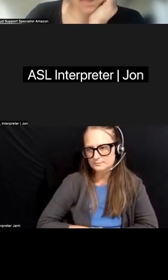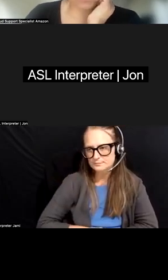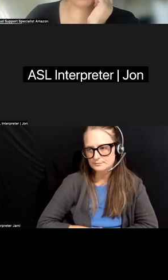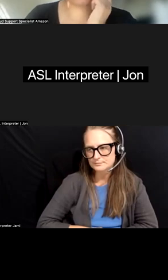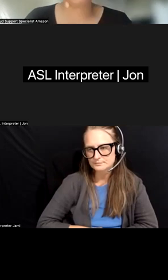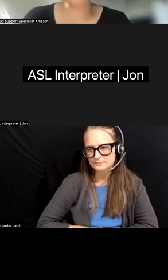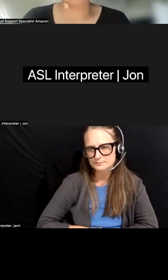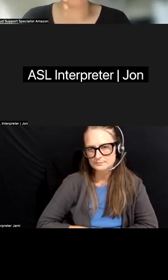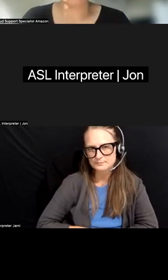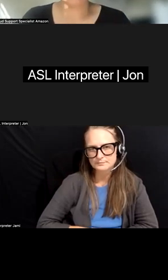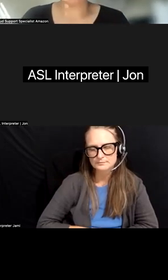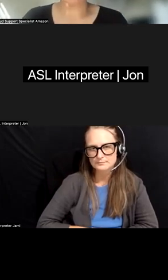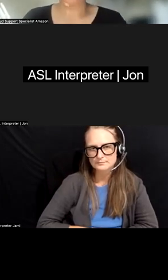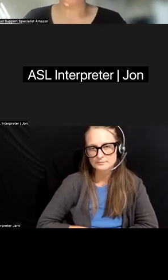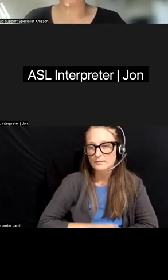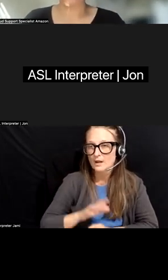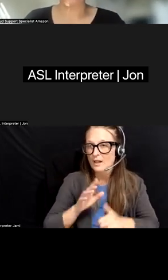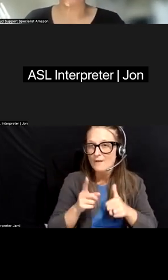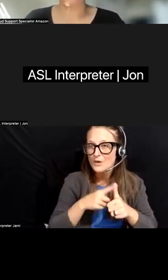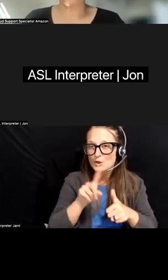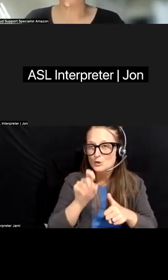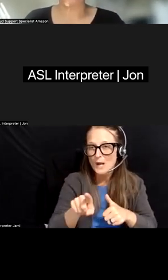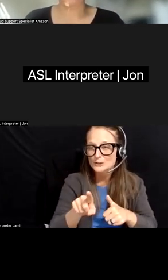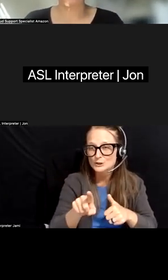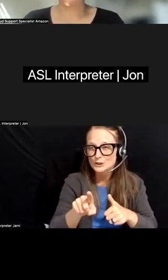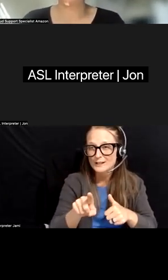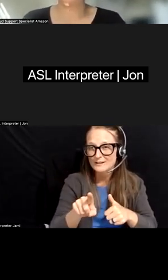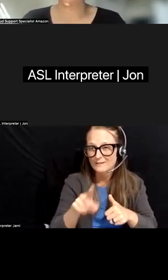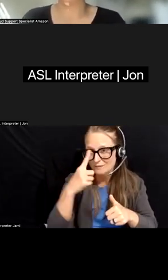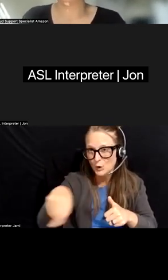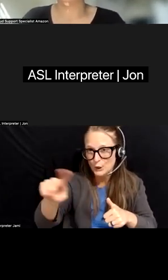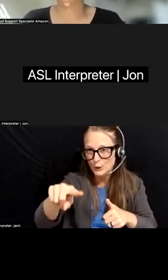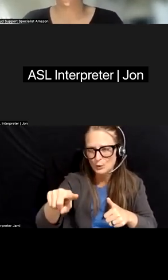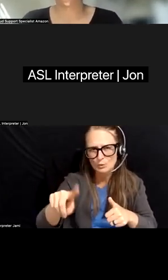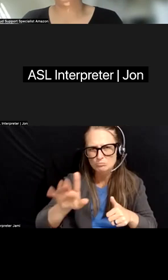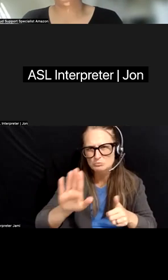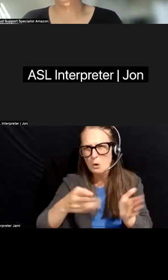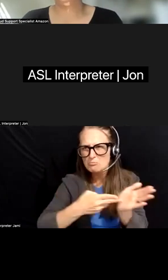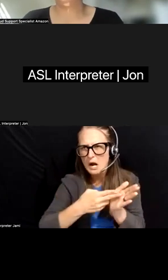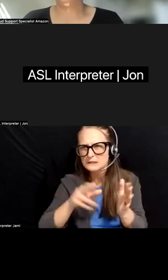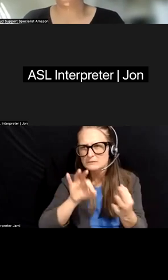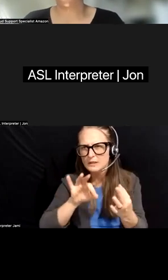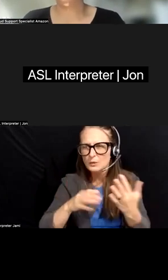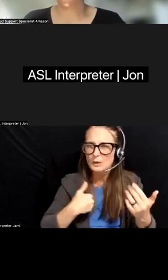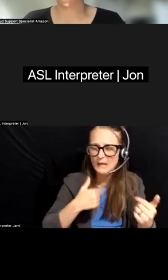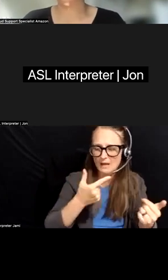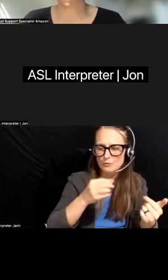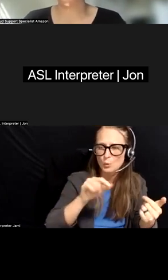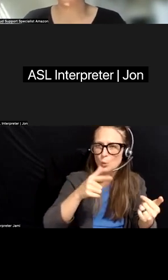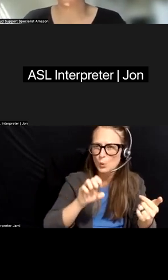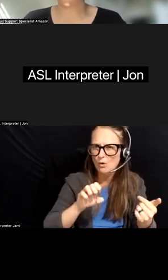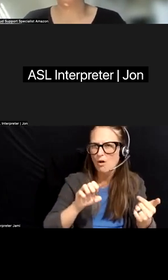All right, here's your first question for you to jump in. And then give us your honest feedback. We all have Google and other